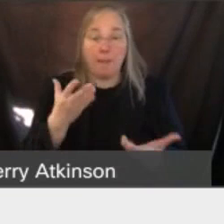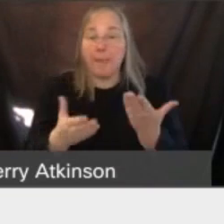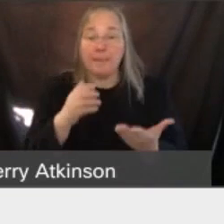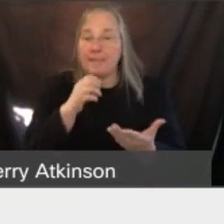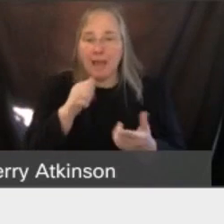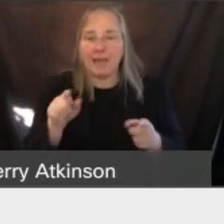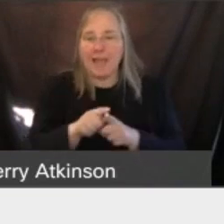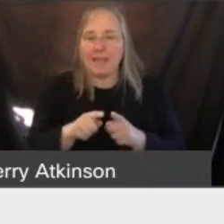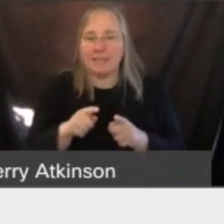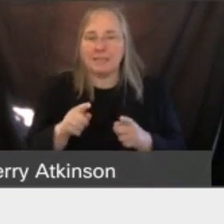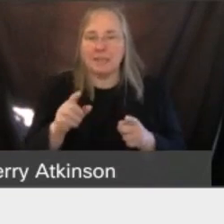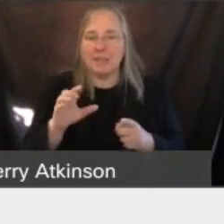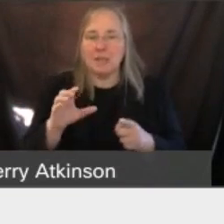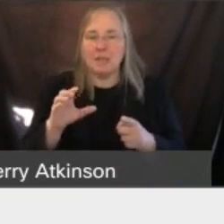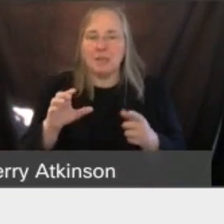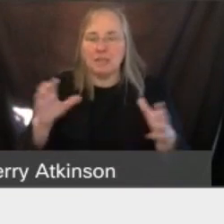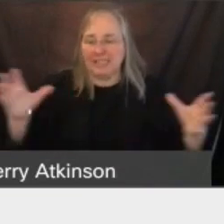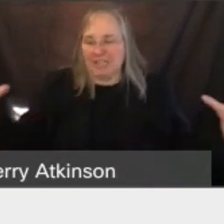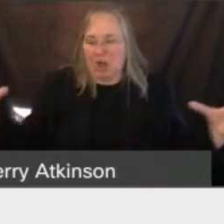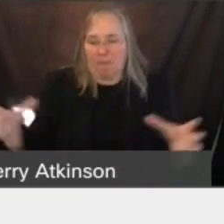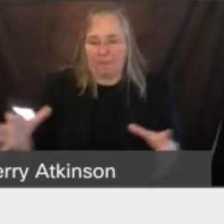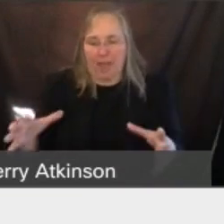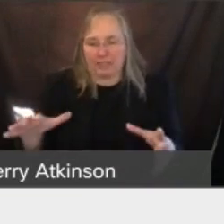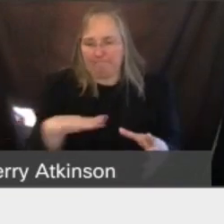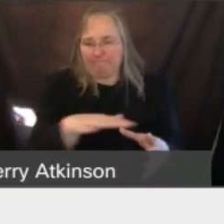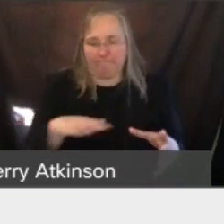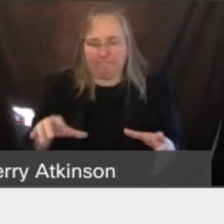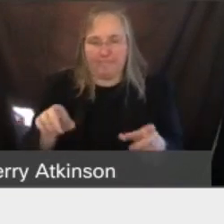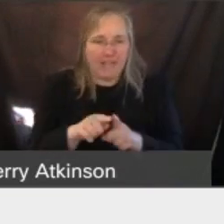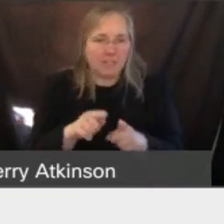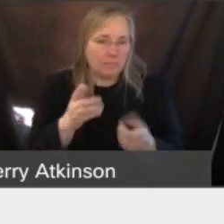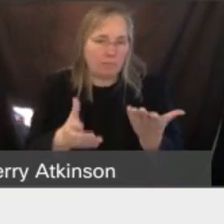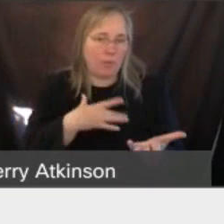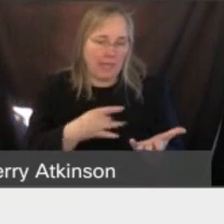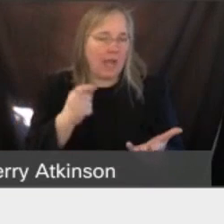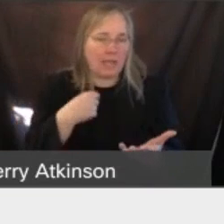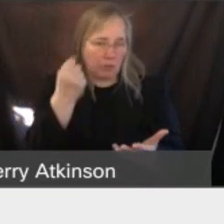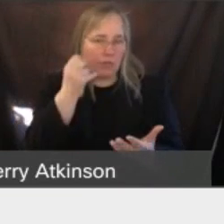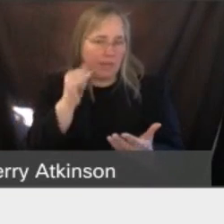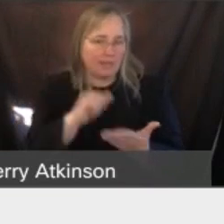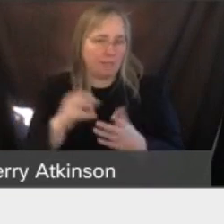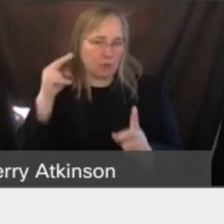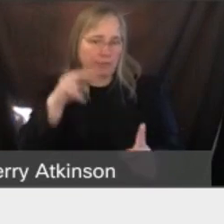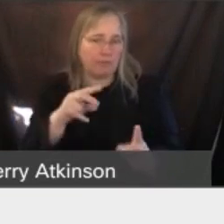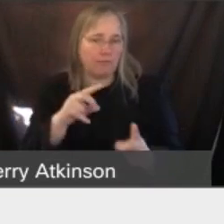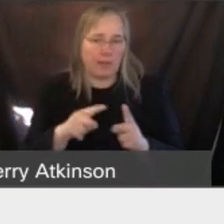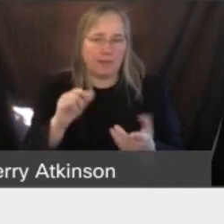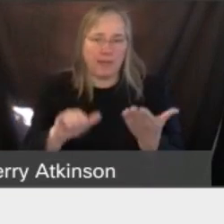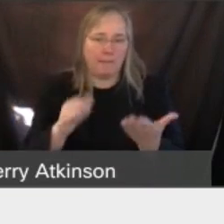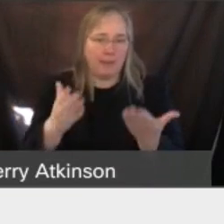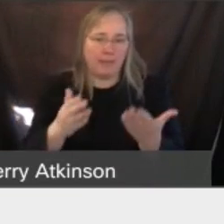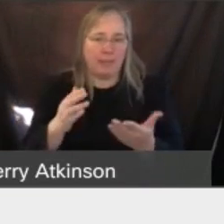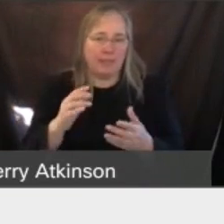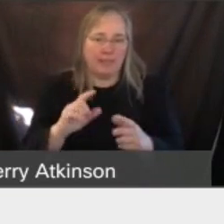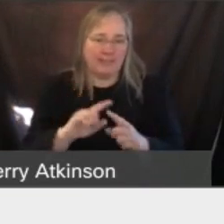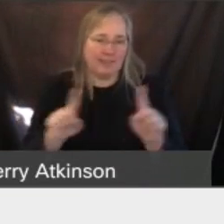compact as you might like it to be, and I could see it from that perspective. But that might just be differences of opinion.